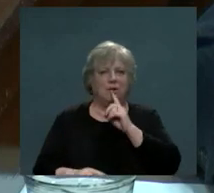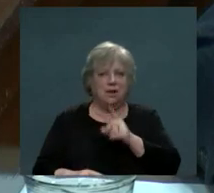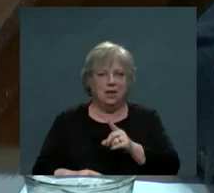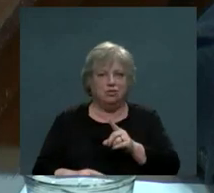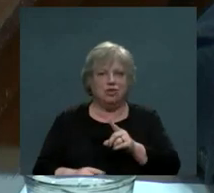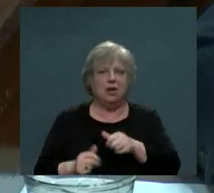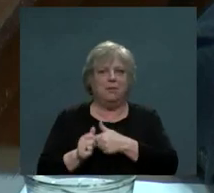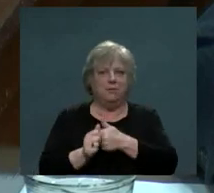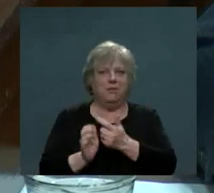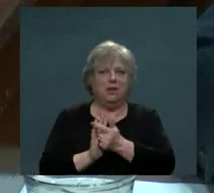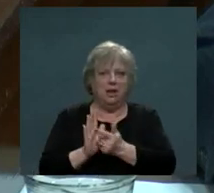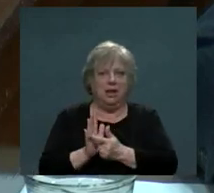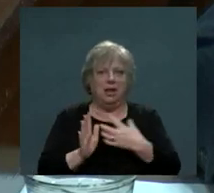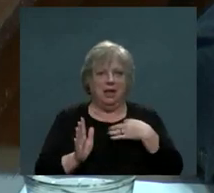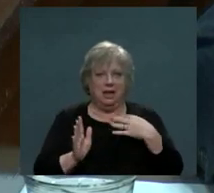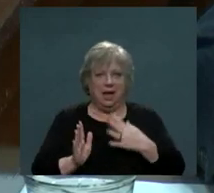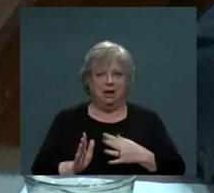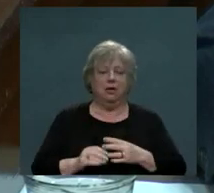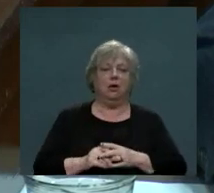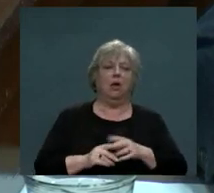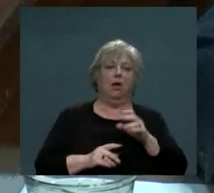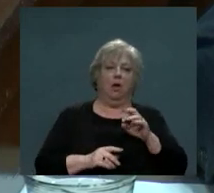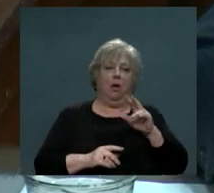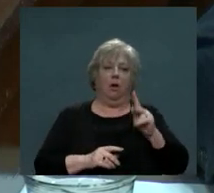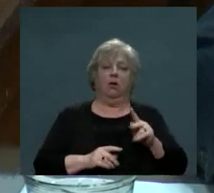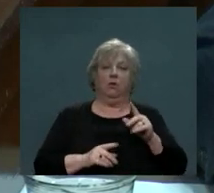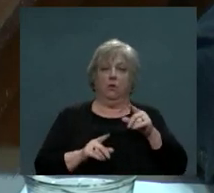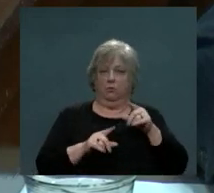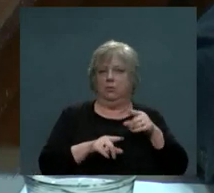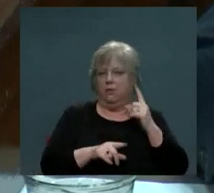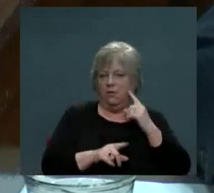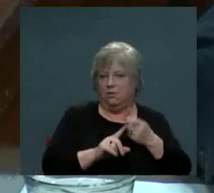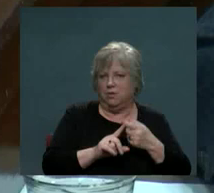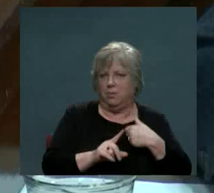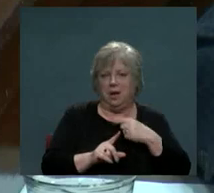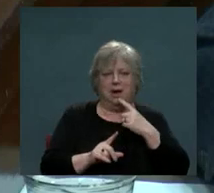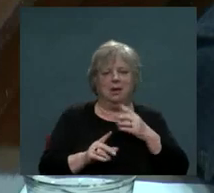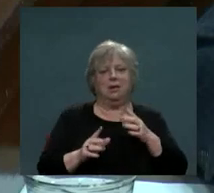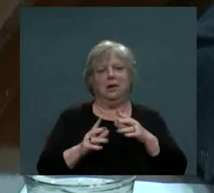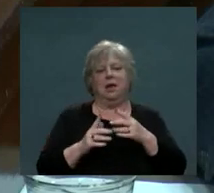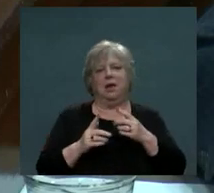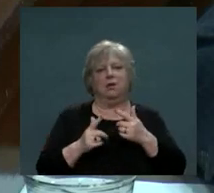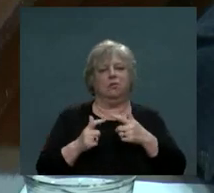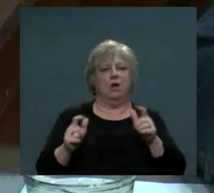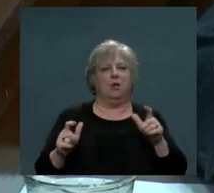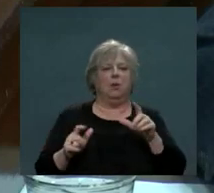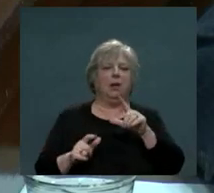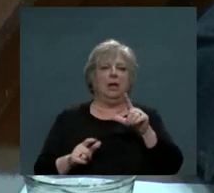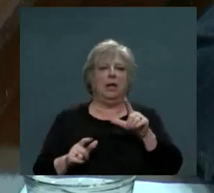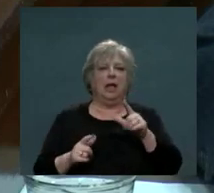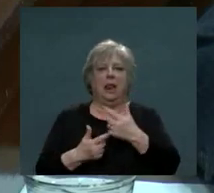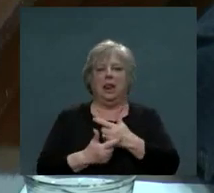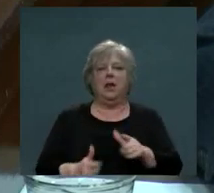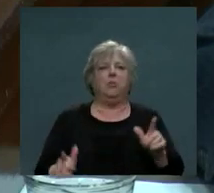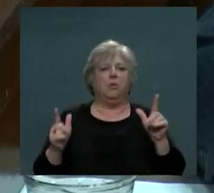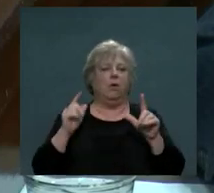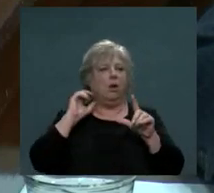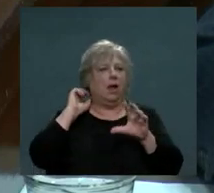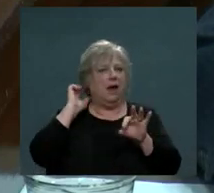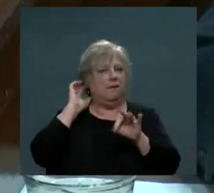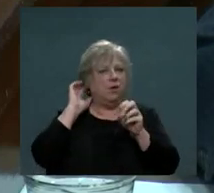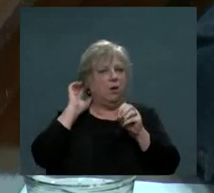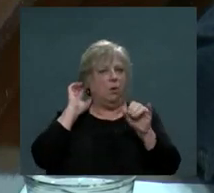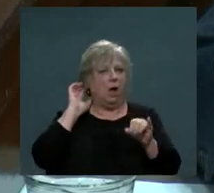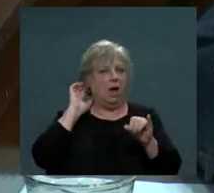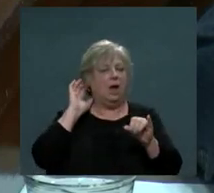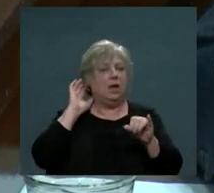candidate. Arkansas, as you've heard from me, has an incredibly liberal FOI, which is very much in favor